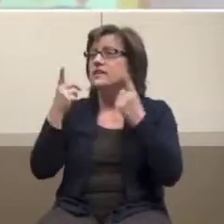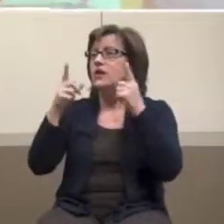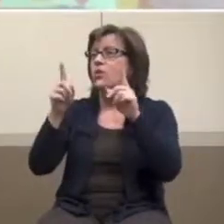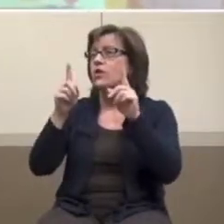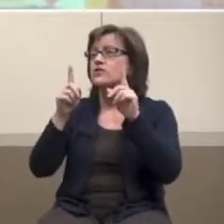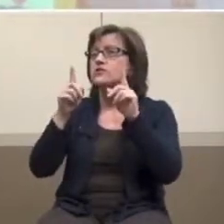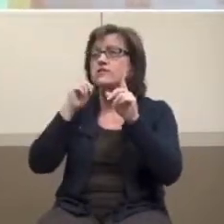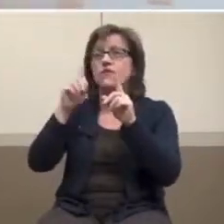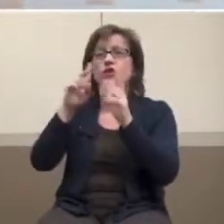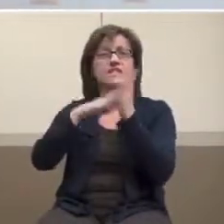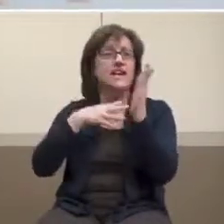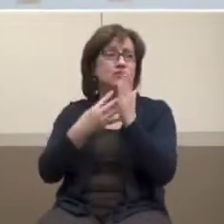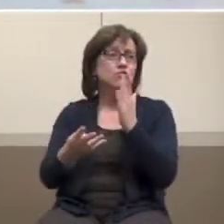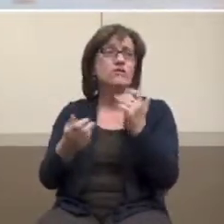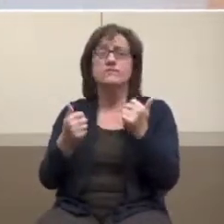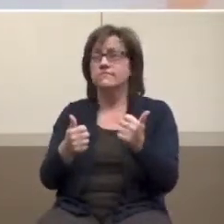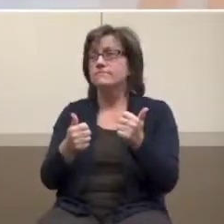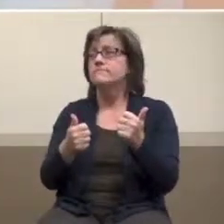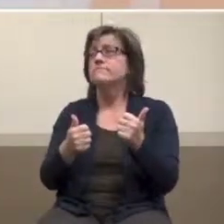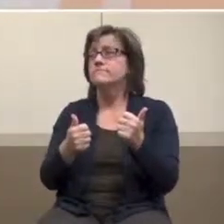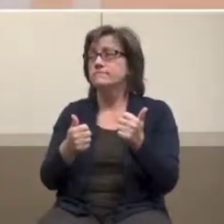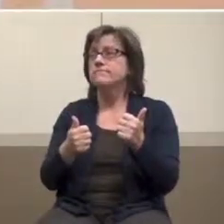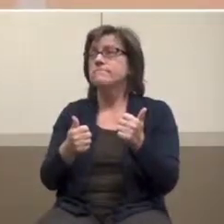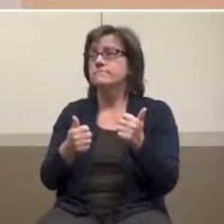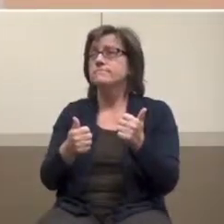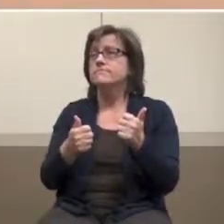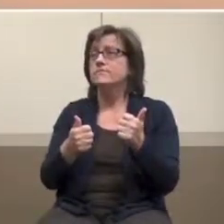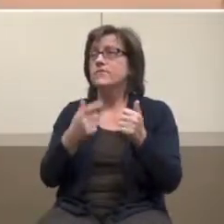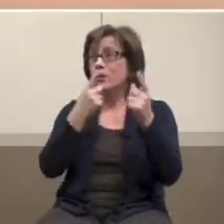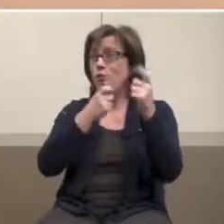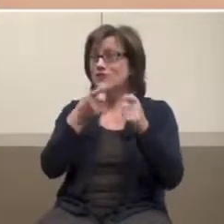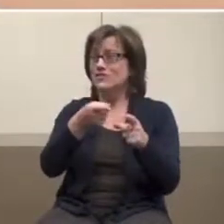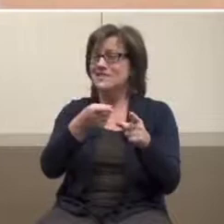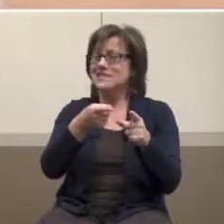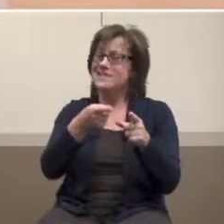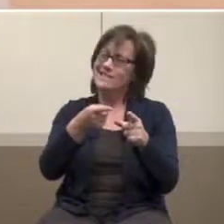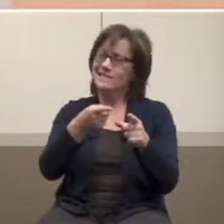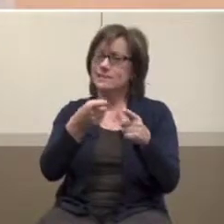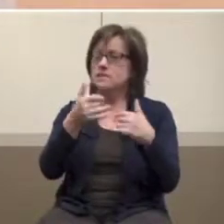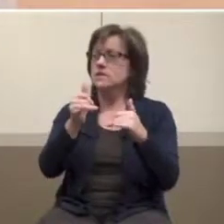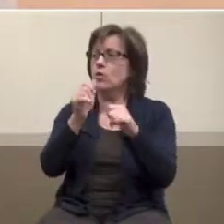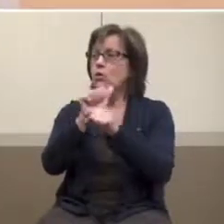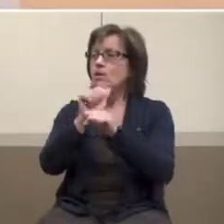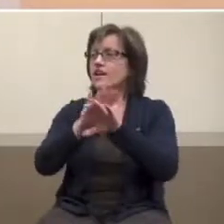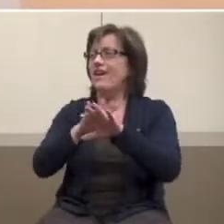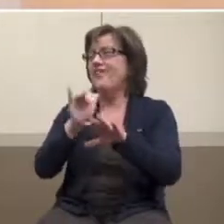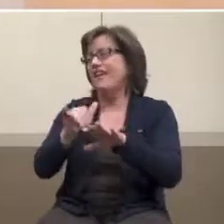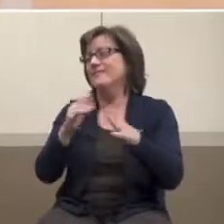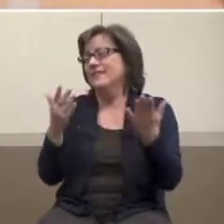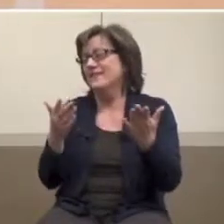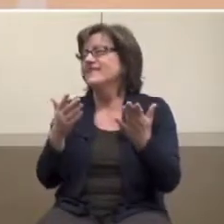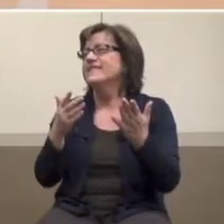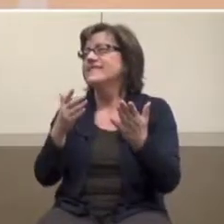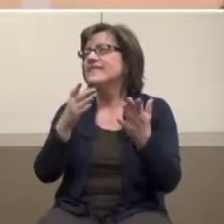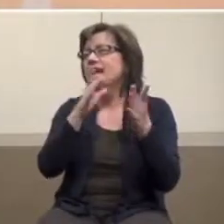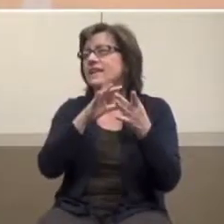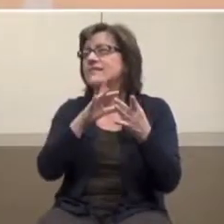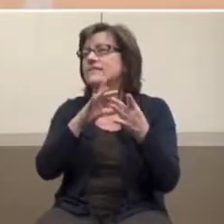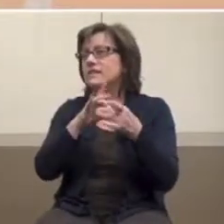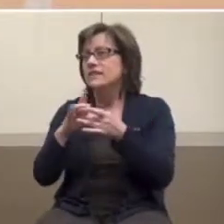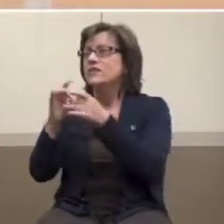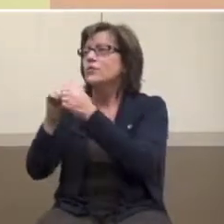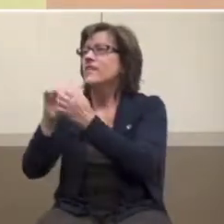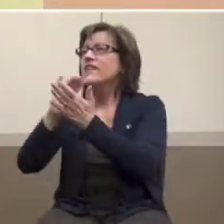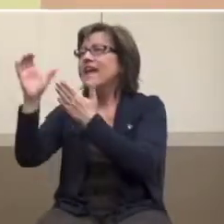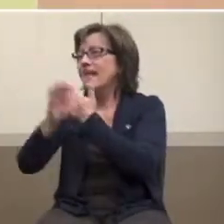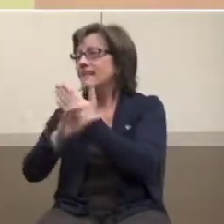scheduling. The questions is still a work in progress, so I don't know if we'll have to revamp that, but that kind of goes to me like with the calendar